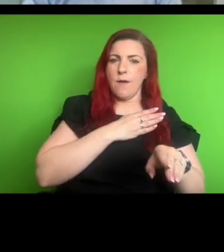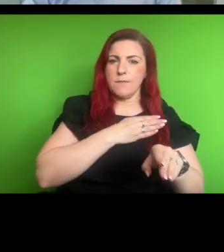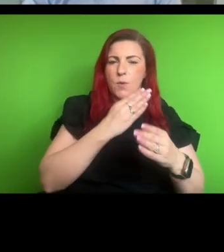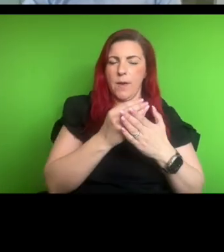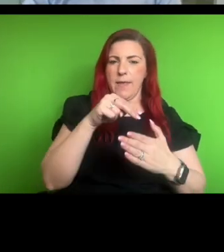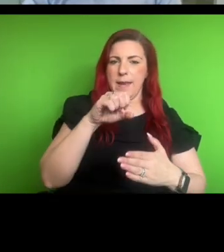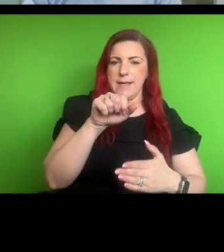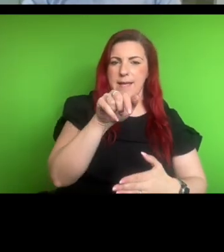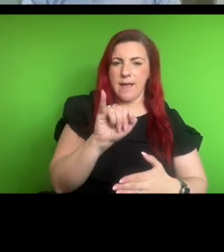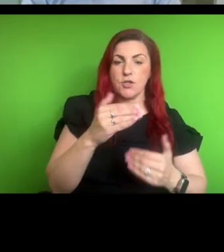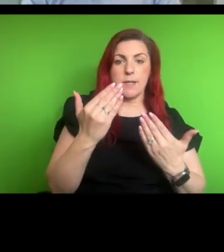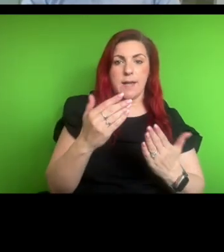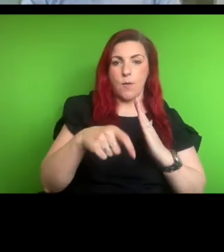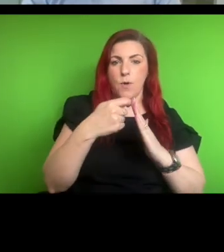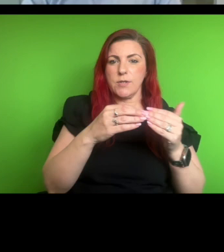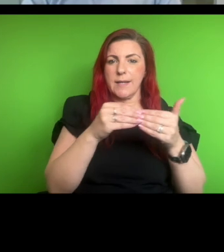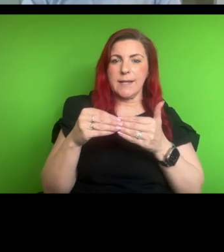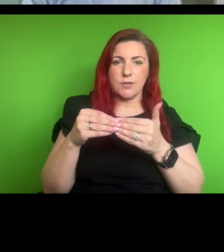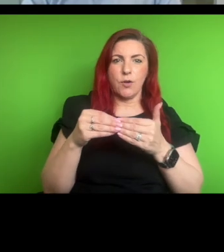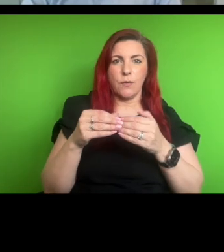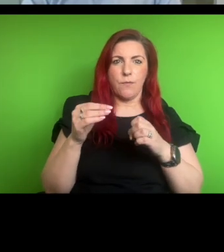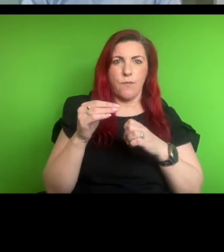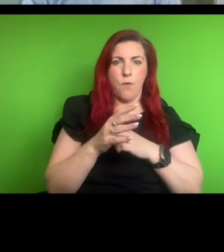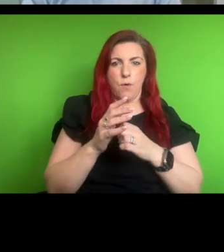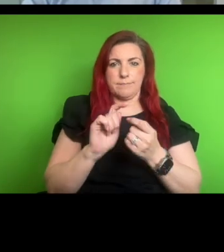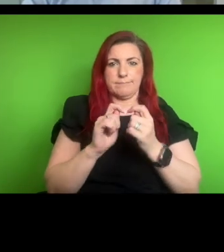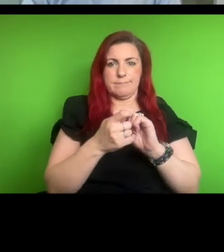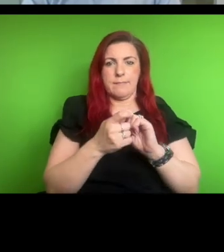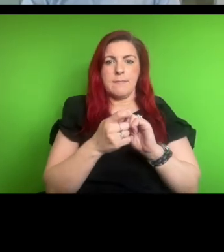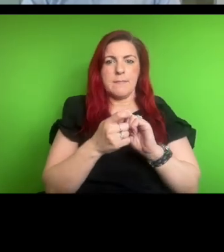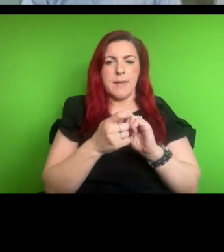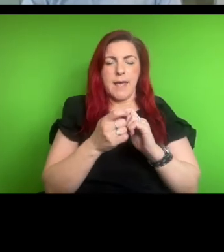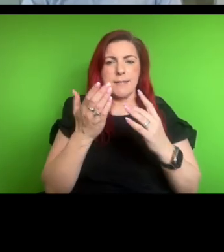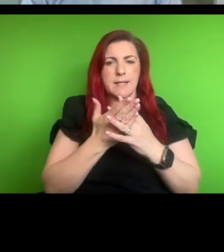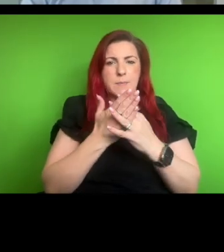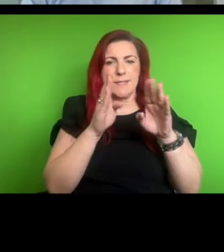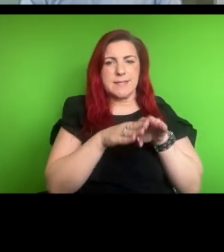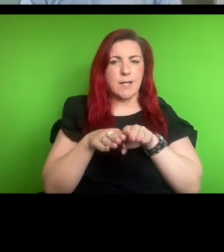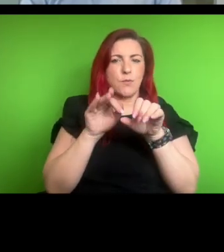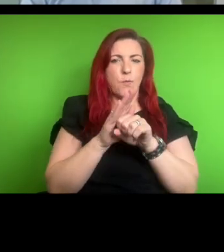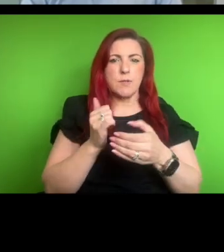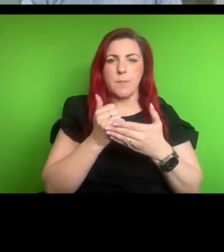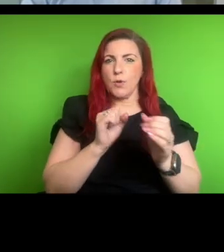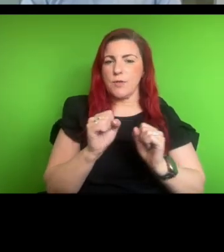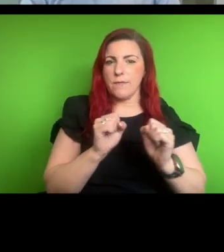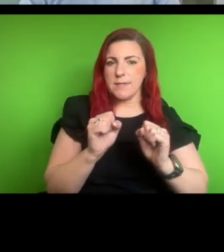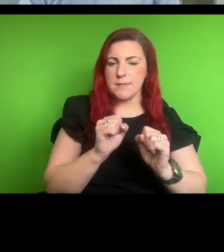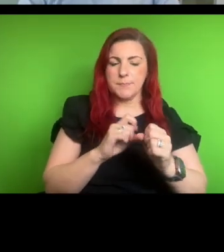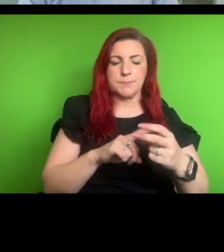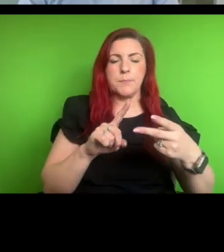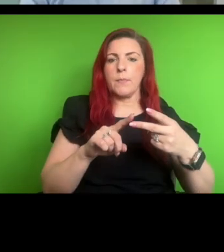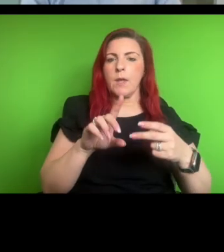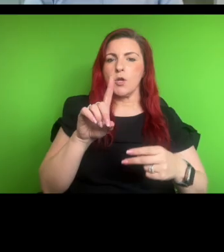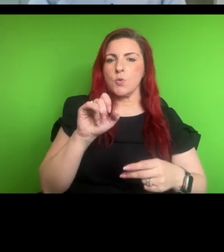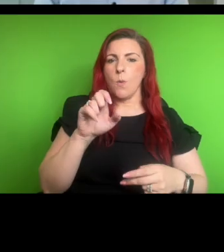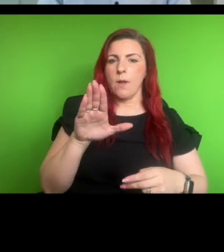the accessibility standard for support services. Donald Rice is the European Accessibility